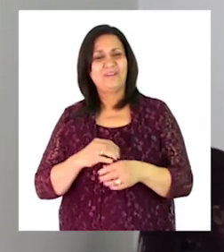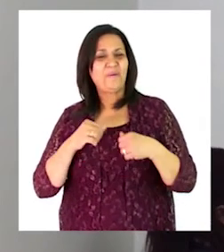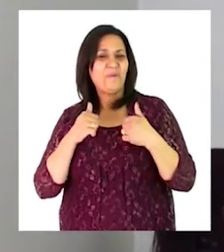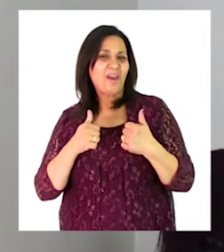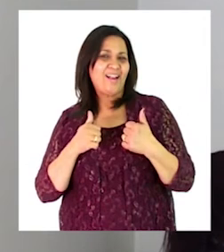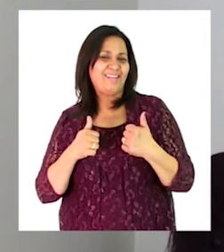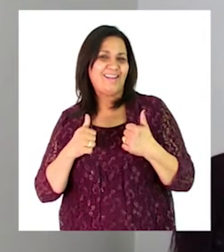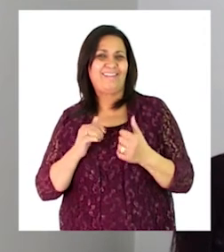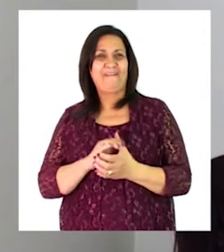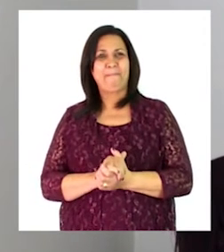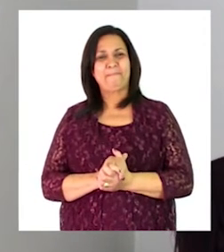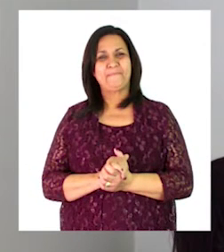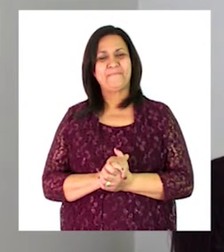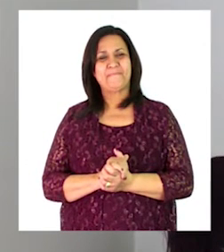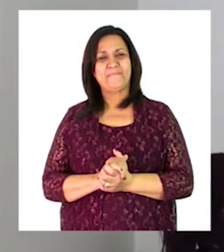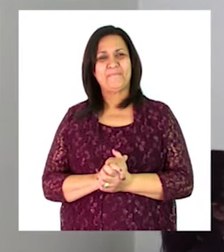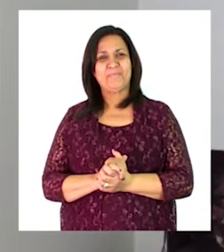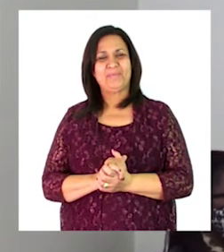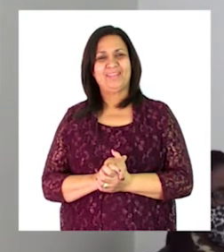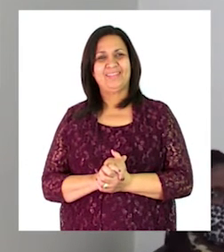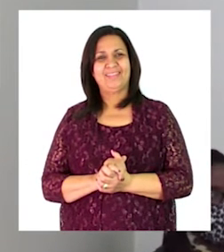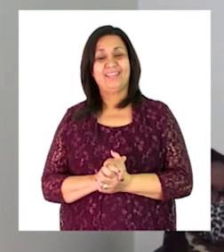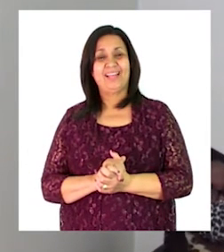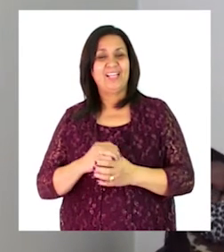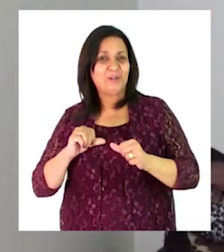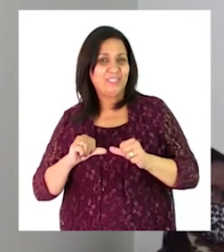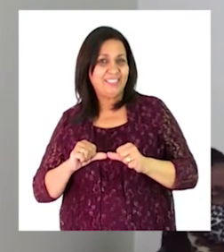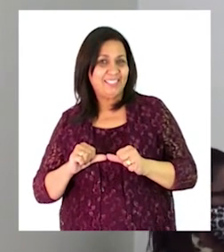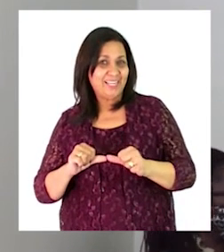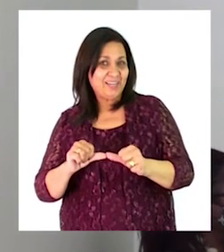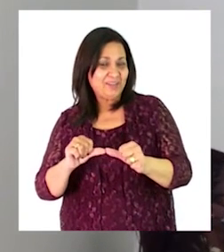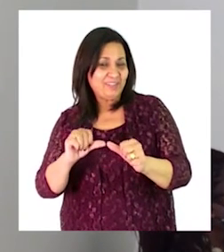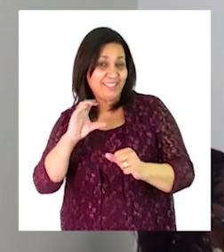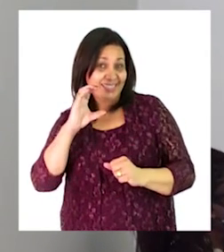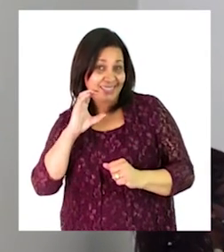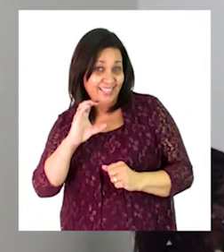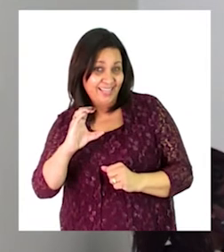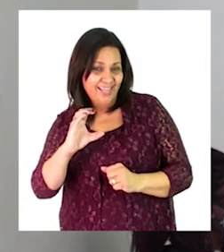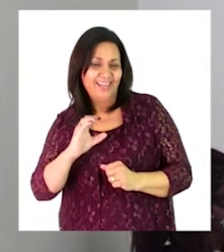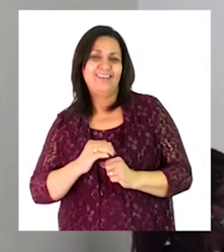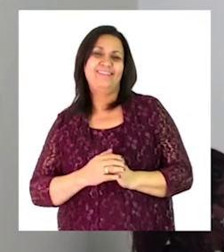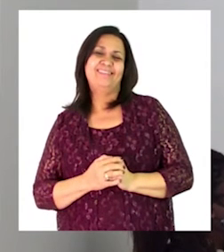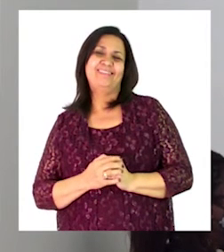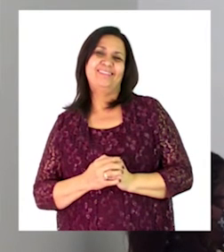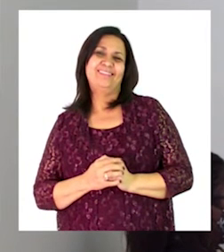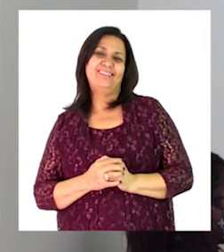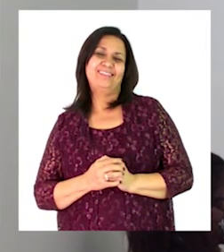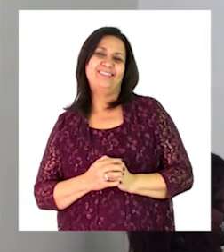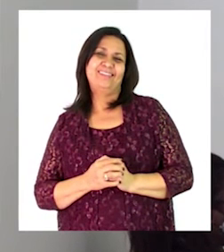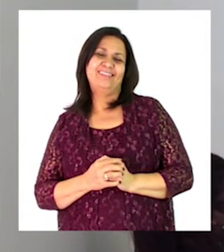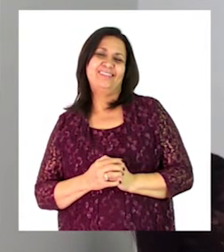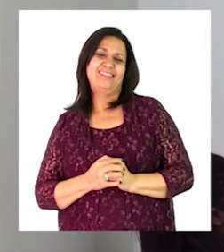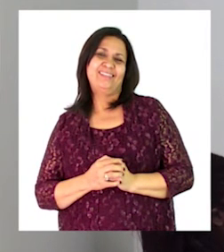done. She has done it correctly. Let's move on to the next letter, letter C.